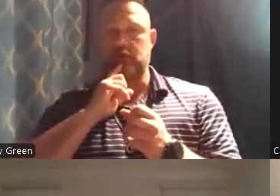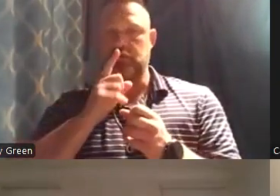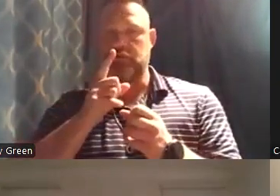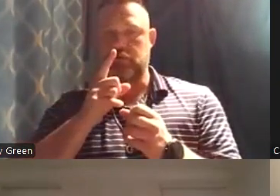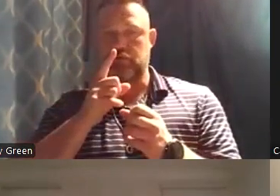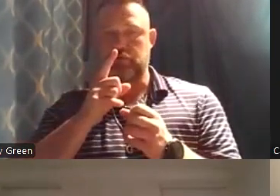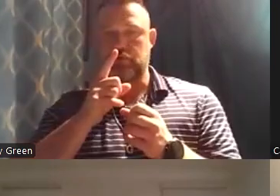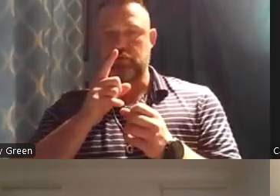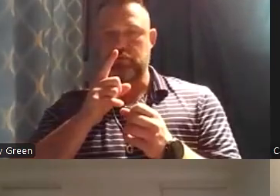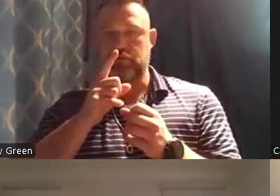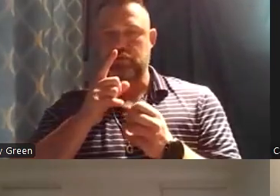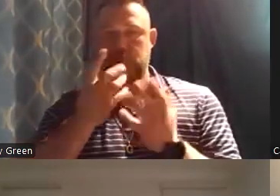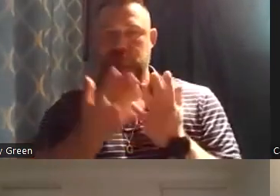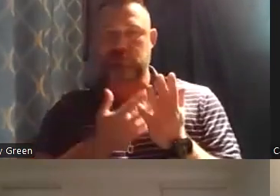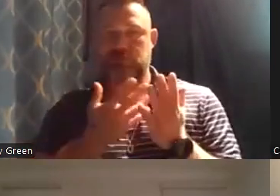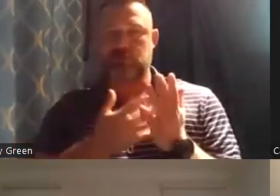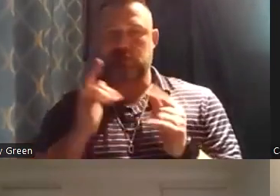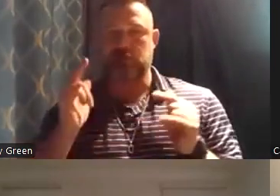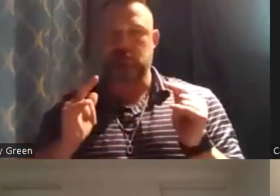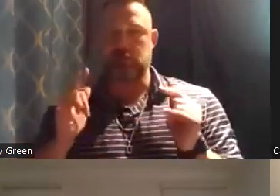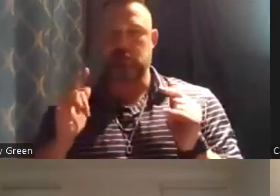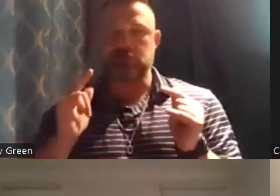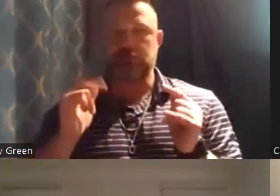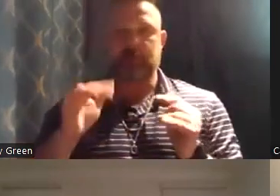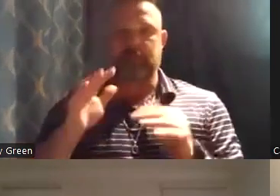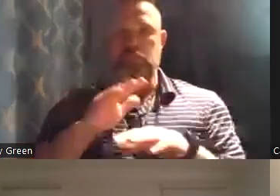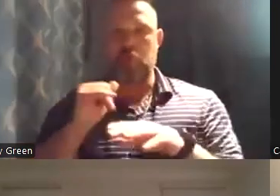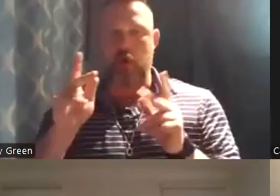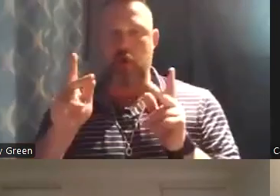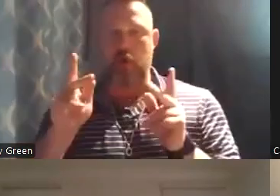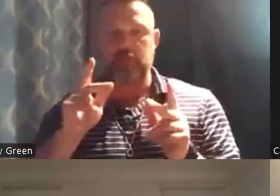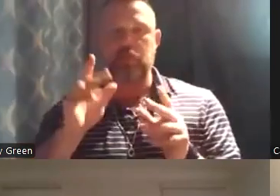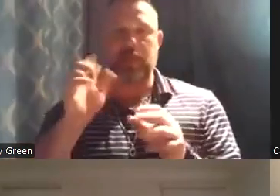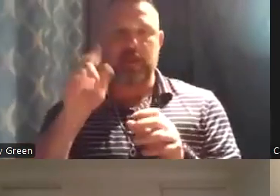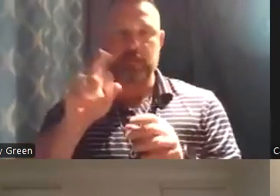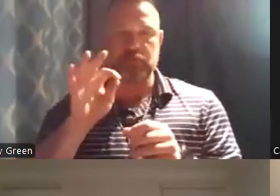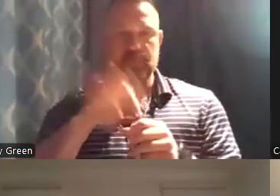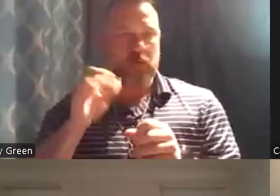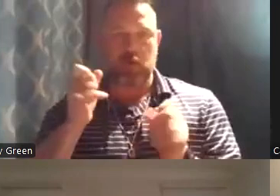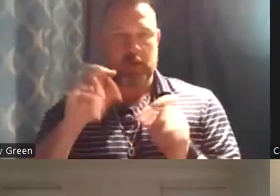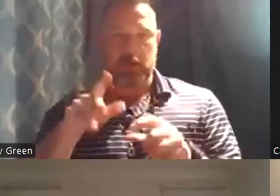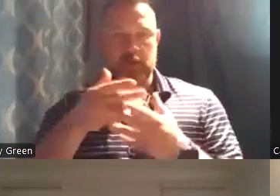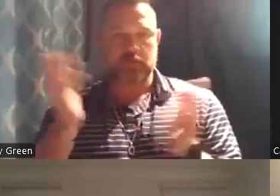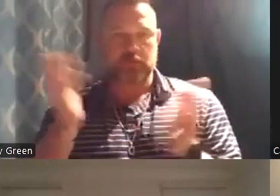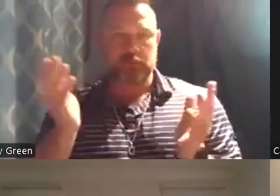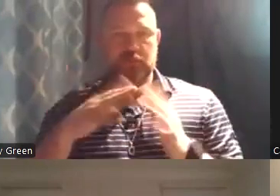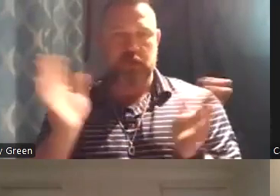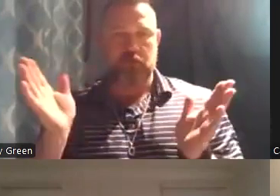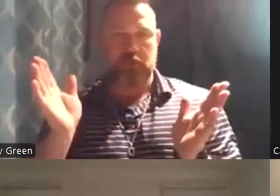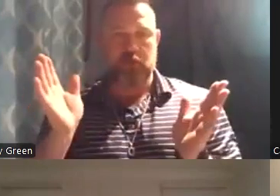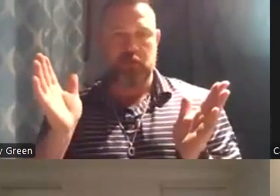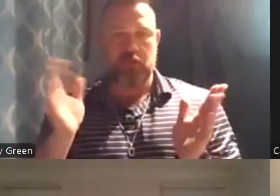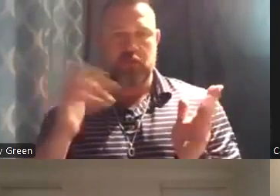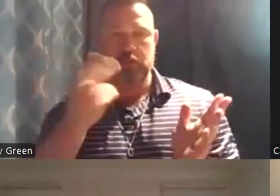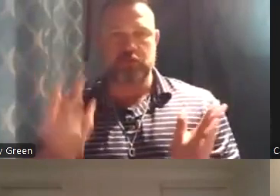clear. Sometimes in Bagley-Keene, you have to call on people and ask them to vote, or can we just do it by a voice